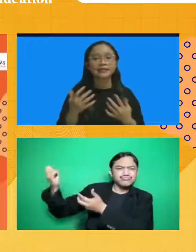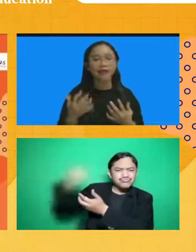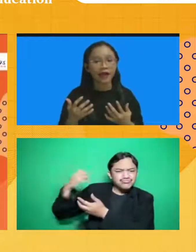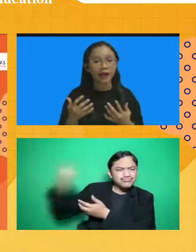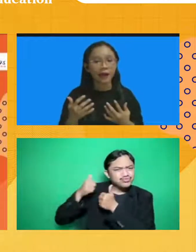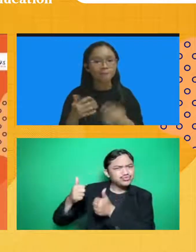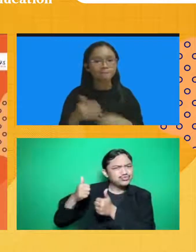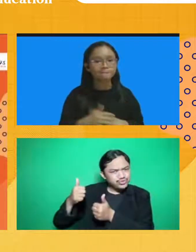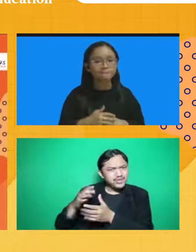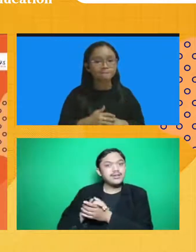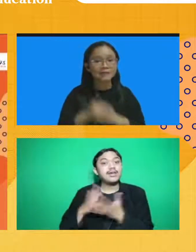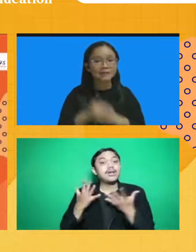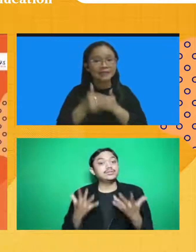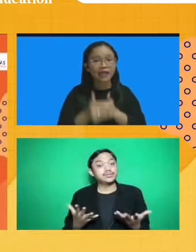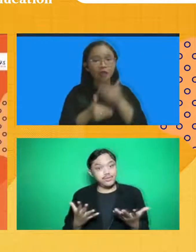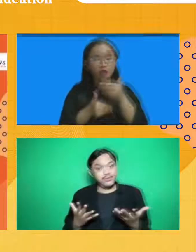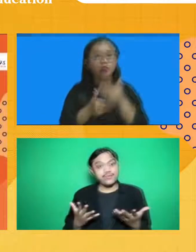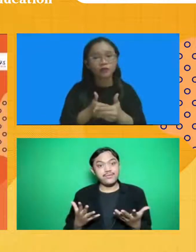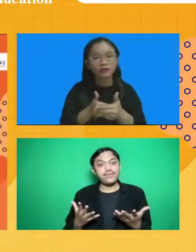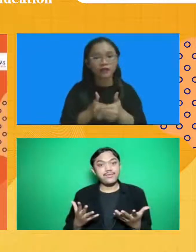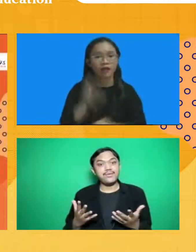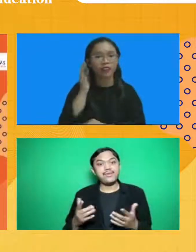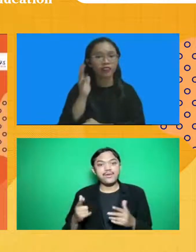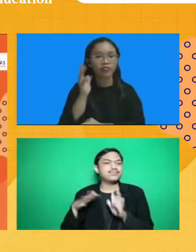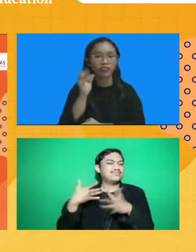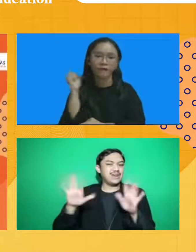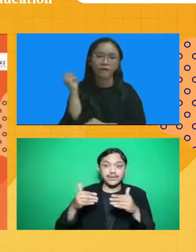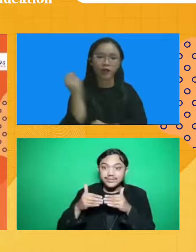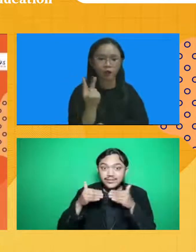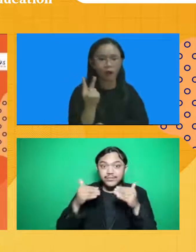going to go for our second speaker.